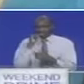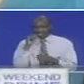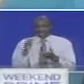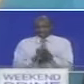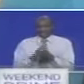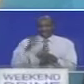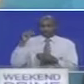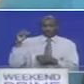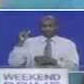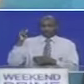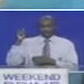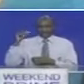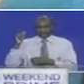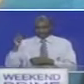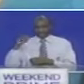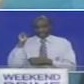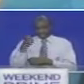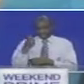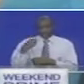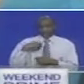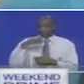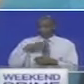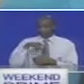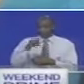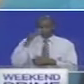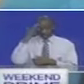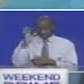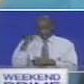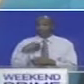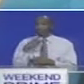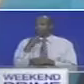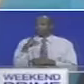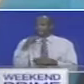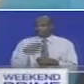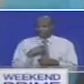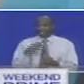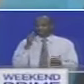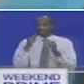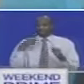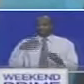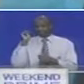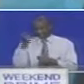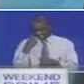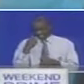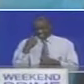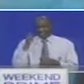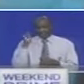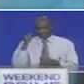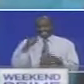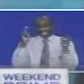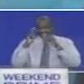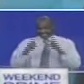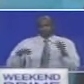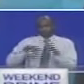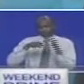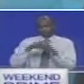Scotland and Kenya. For those of you who don't know, I'd like you to tell me which was Kenya's first international